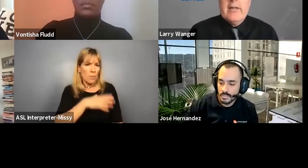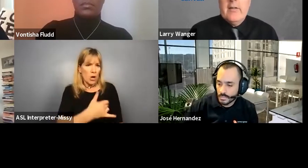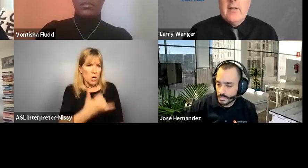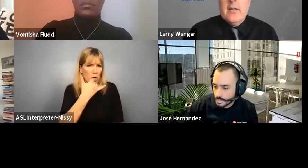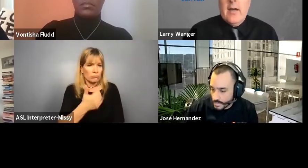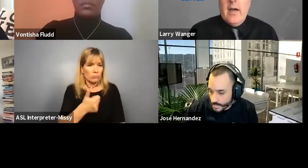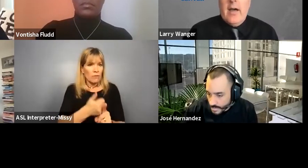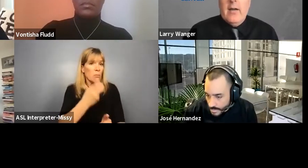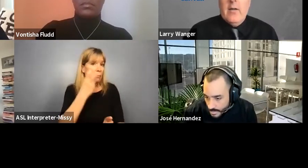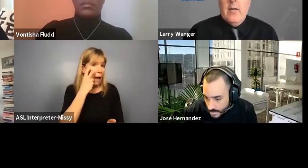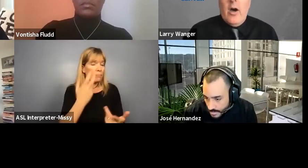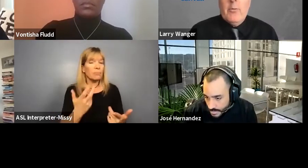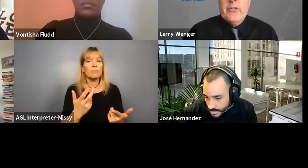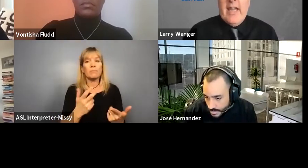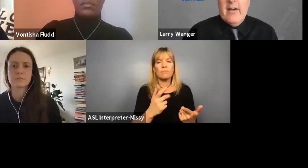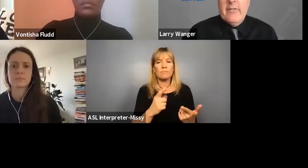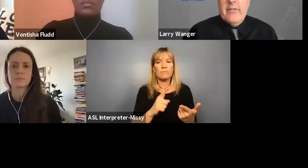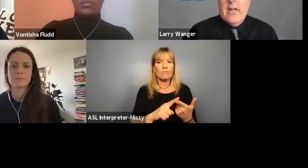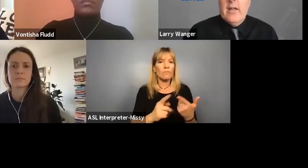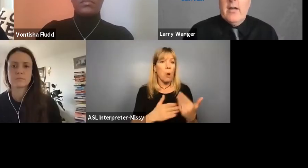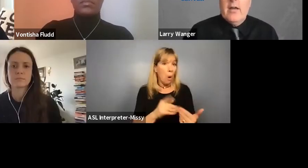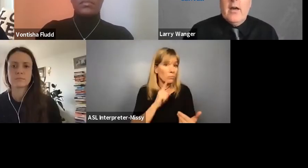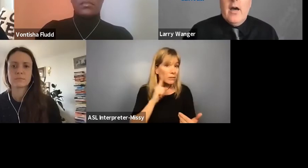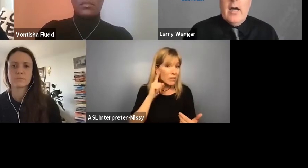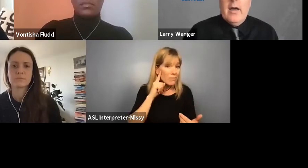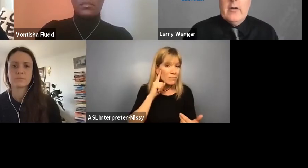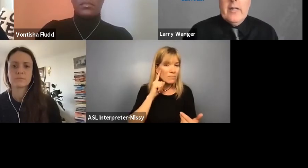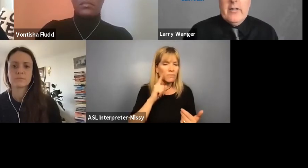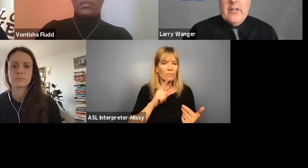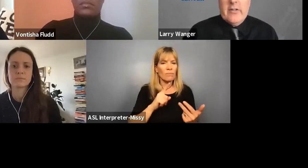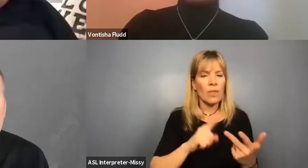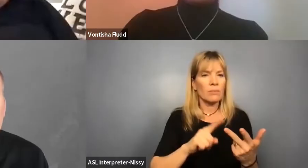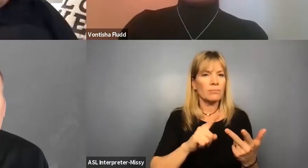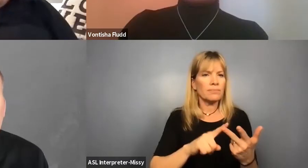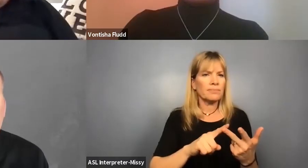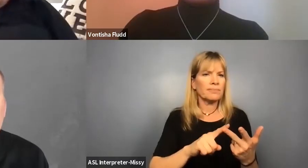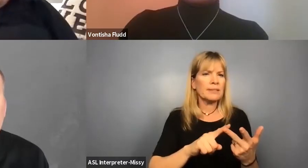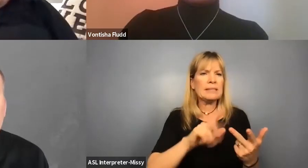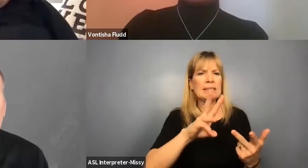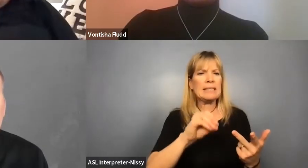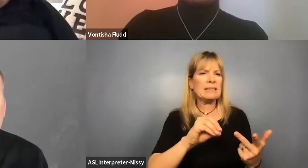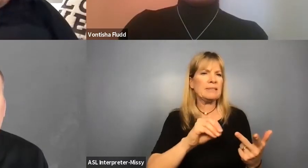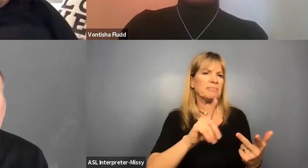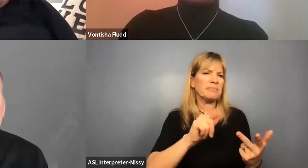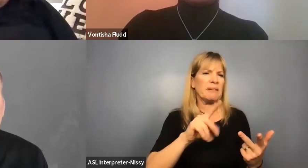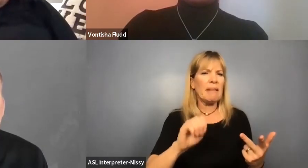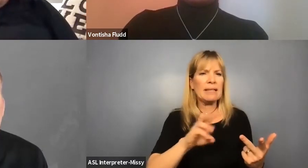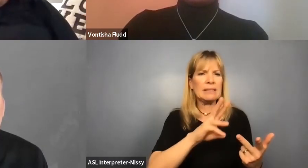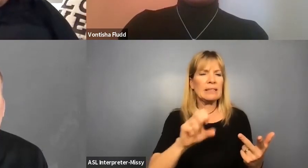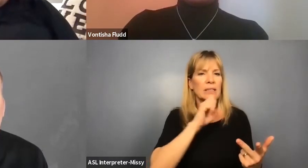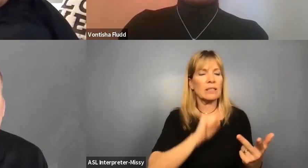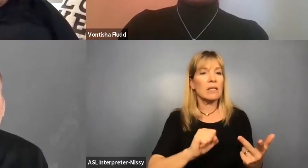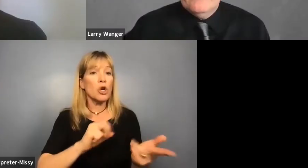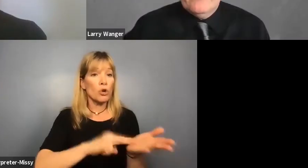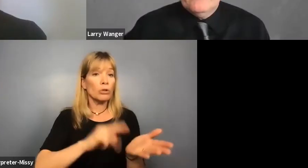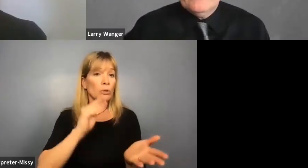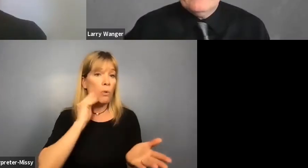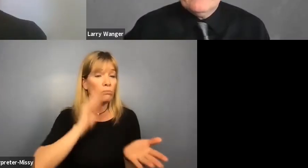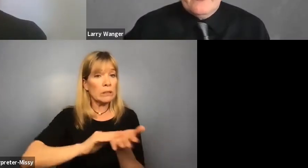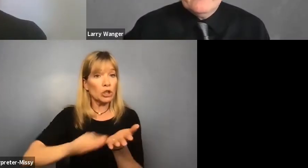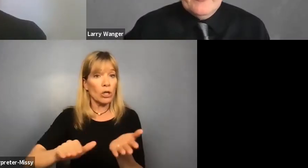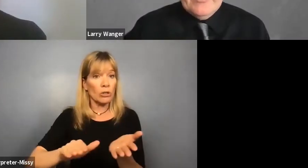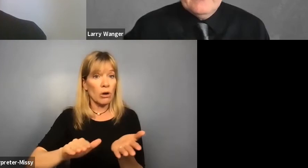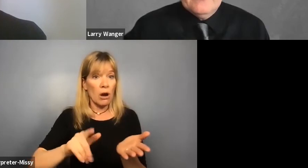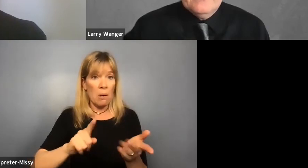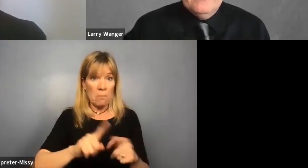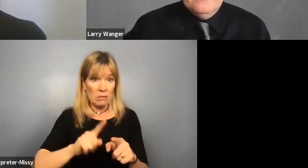blind, uh, almost deaf, uh, in her late 60s, was discharged from the nursing home with no real